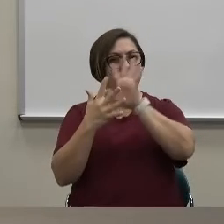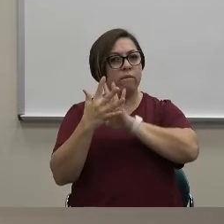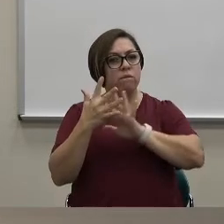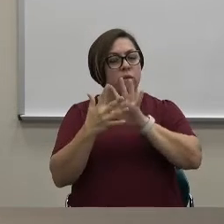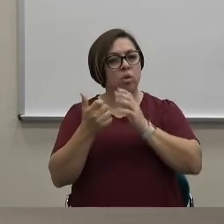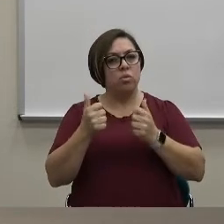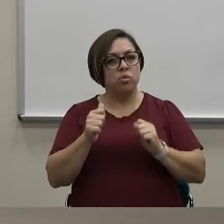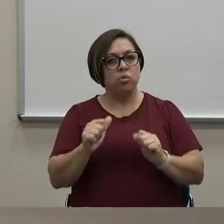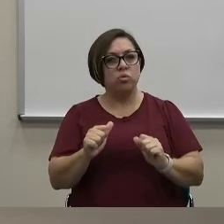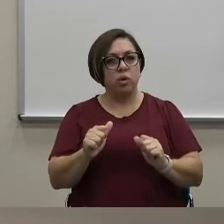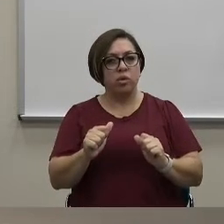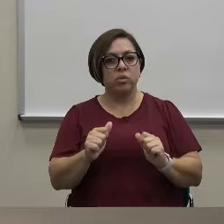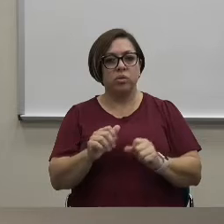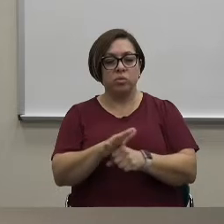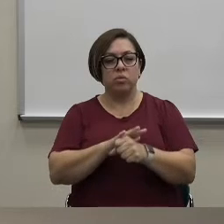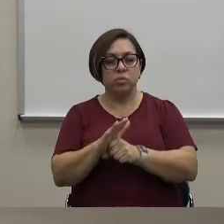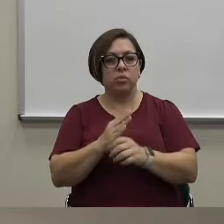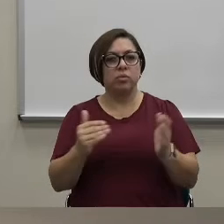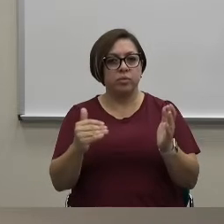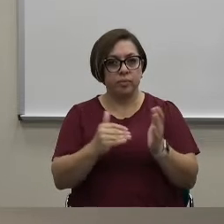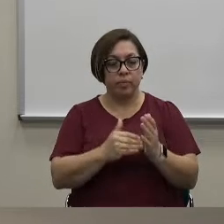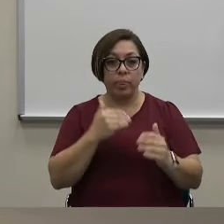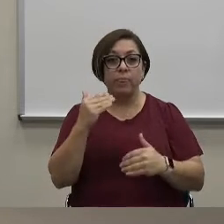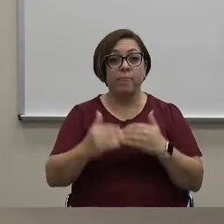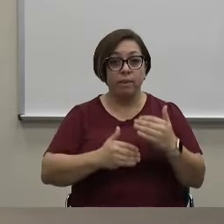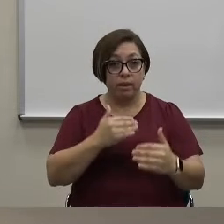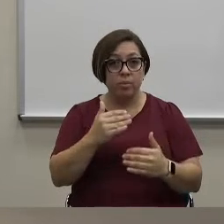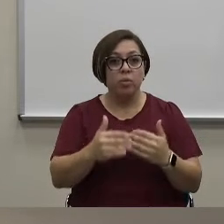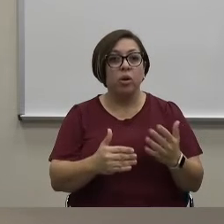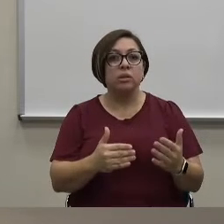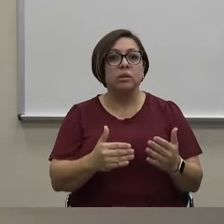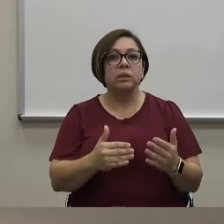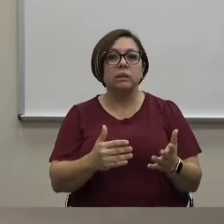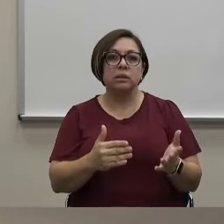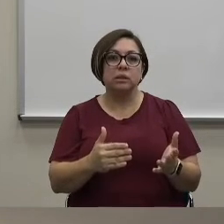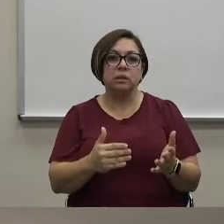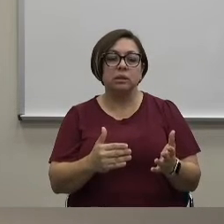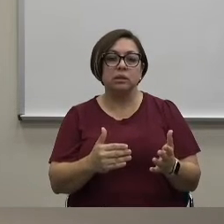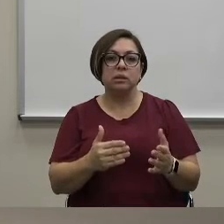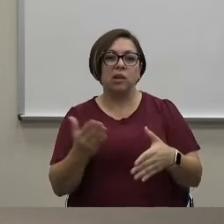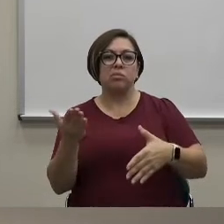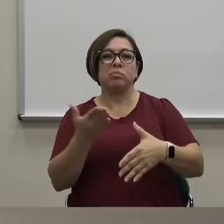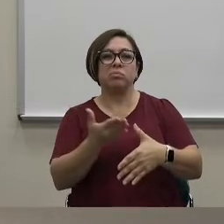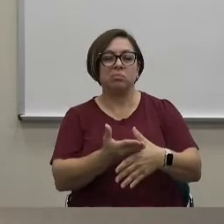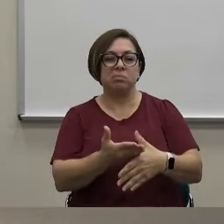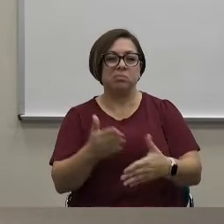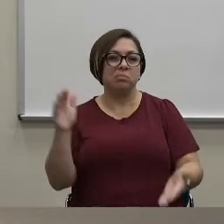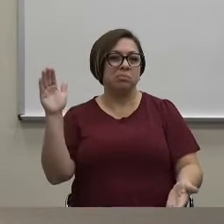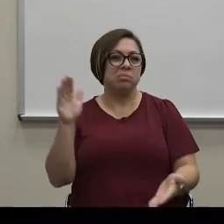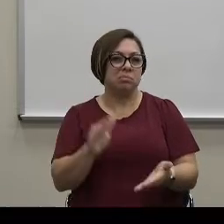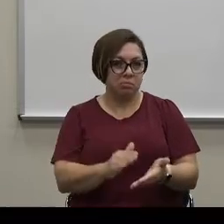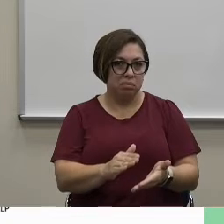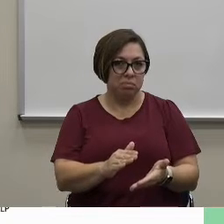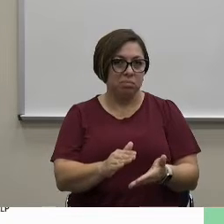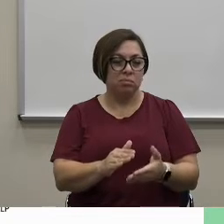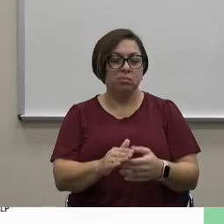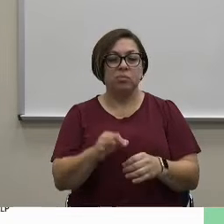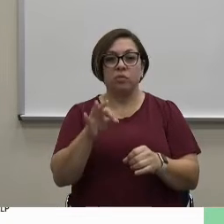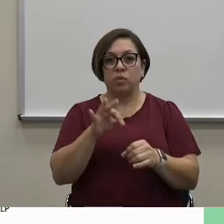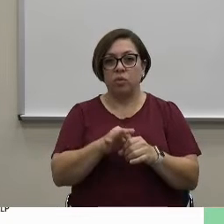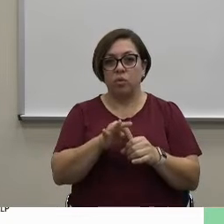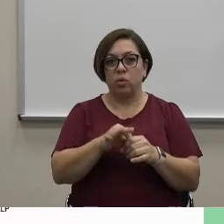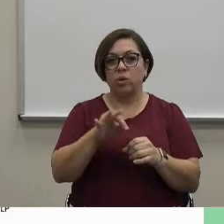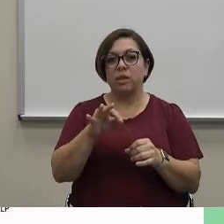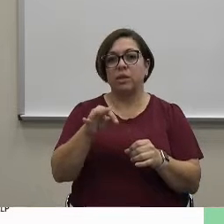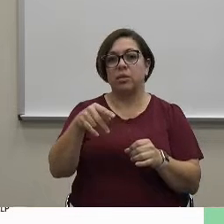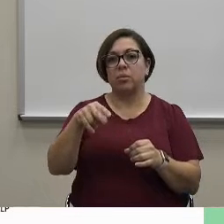this redistricting process be cause as little disruption as possible. Using whole voting precincts makes sure